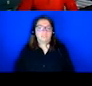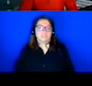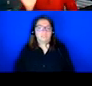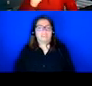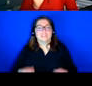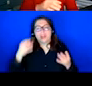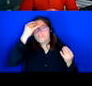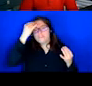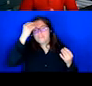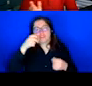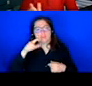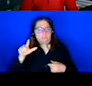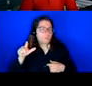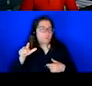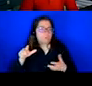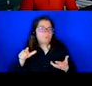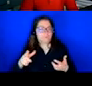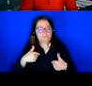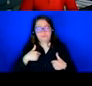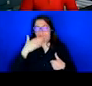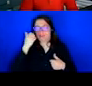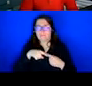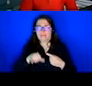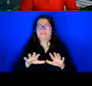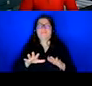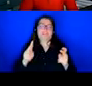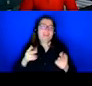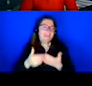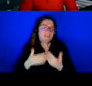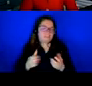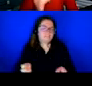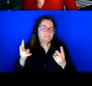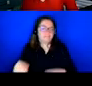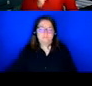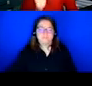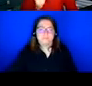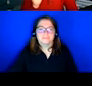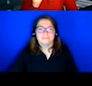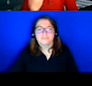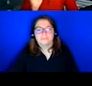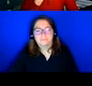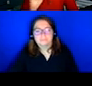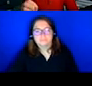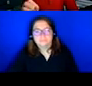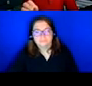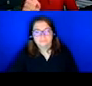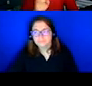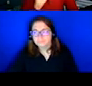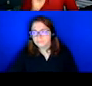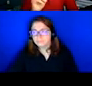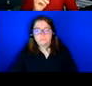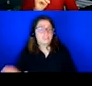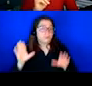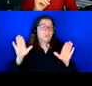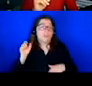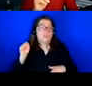with that too as well. I'm like, oh yeah, I mentioned that. So, Okay. so I mean, I think that's a great question, and